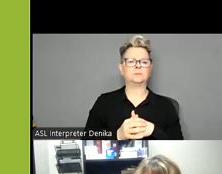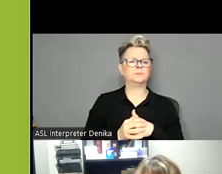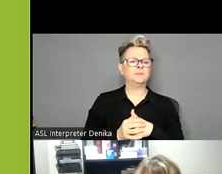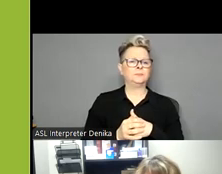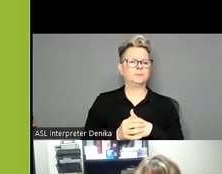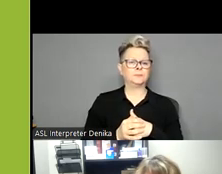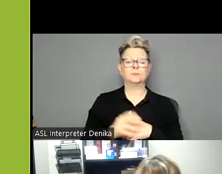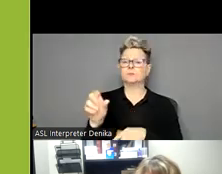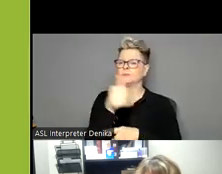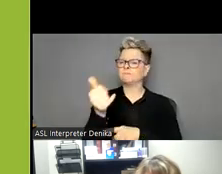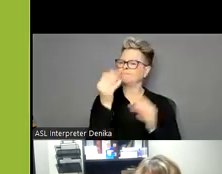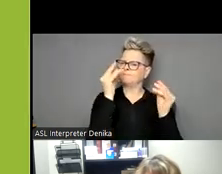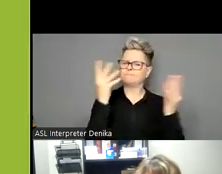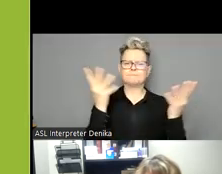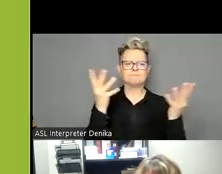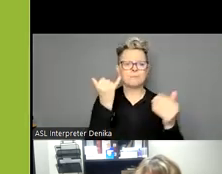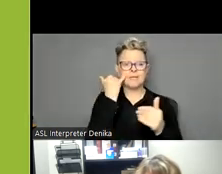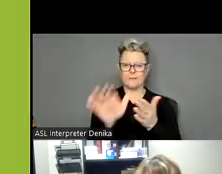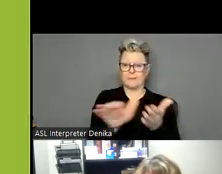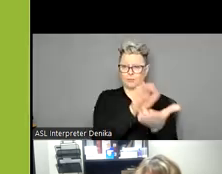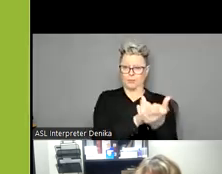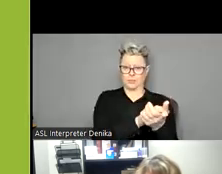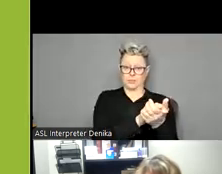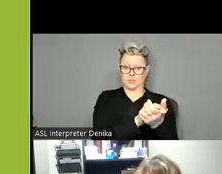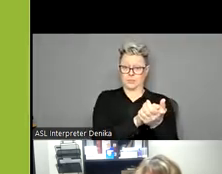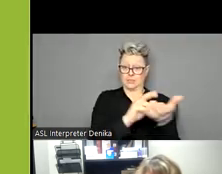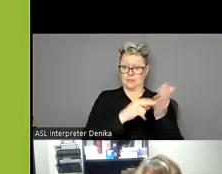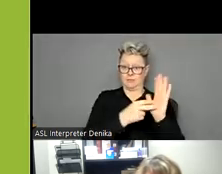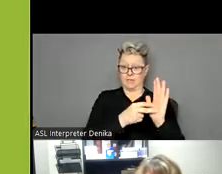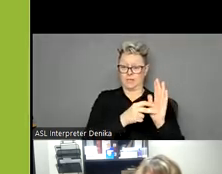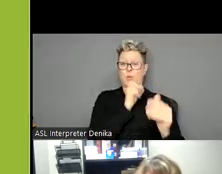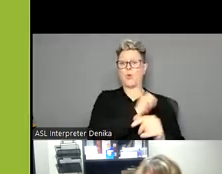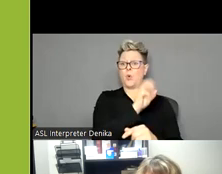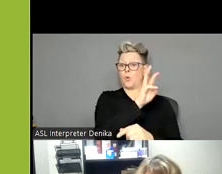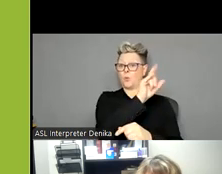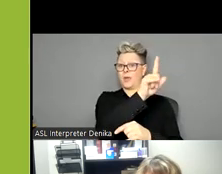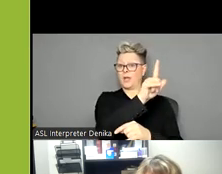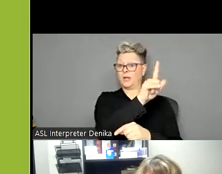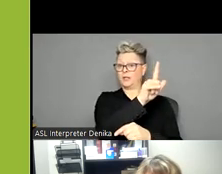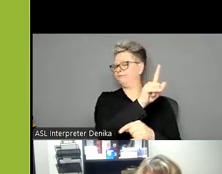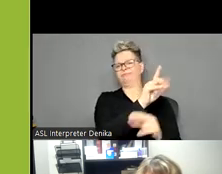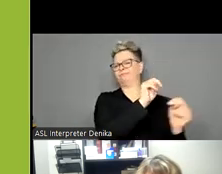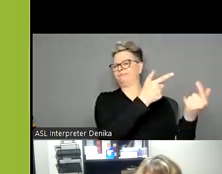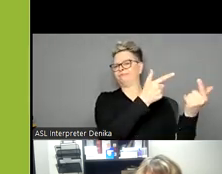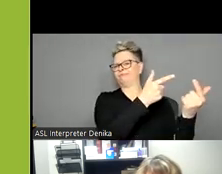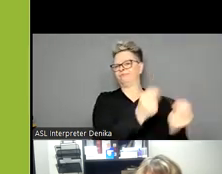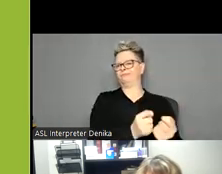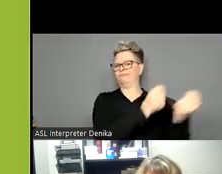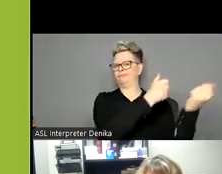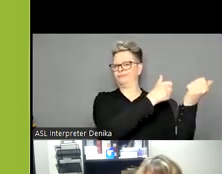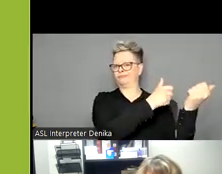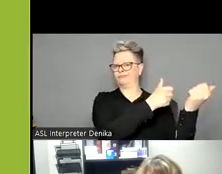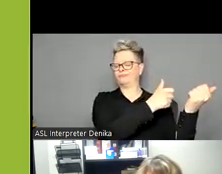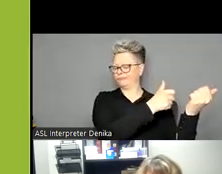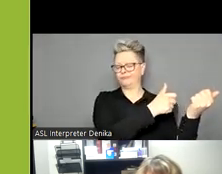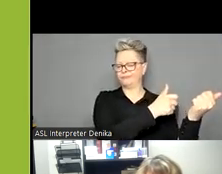A few other considerations. If you get married, that typically voids your will. Okay, so that would not be a valid will anymore